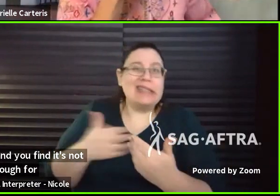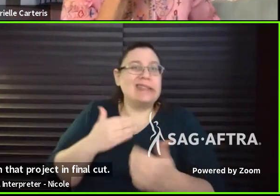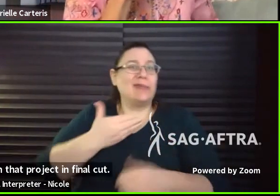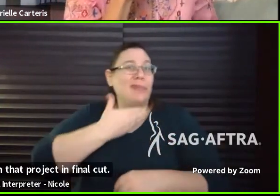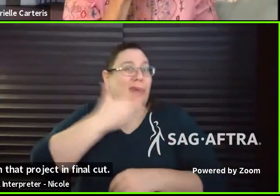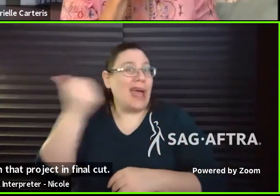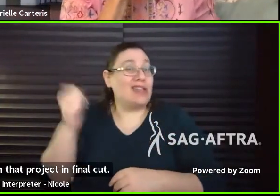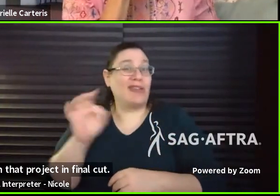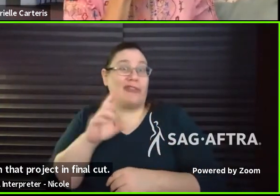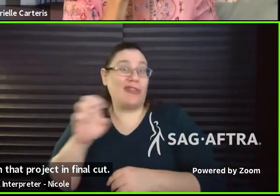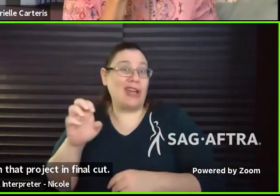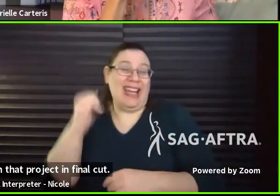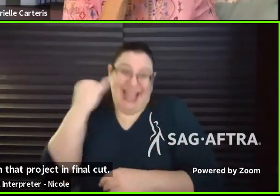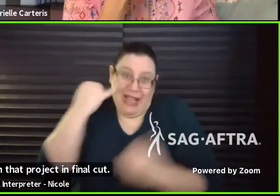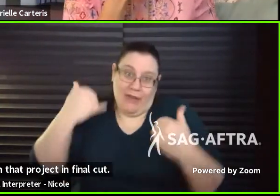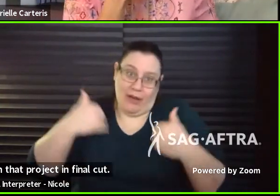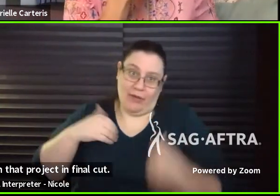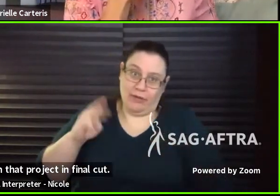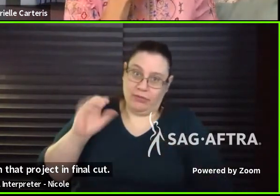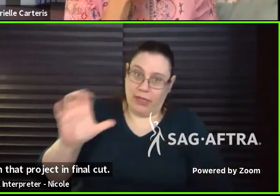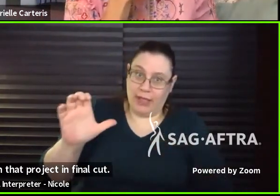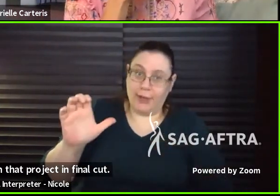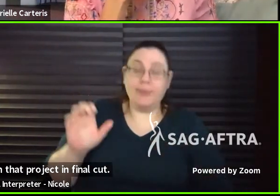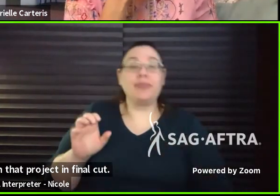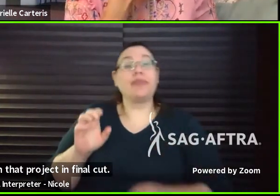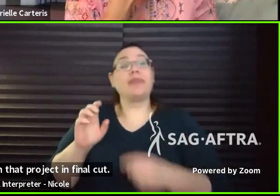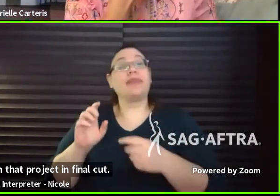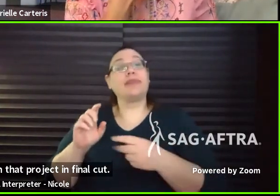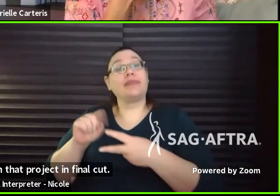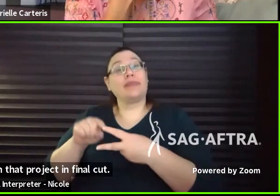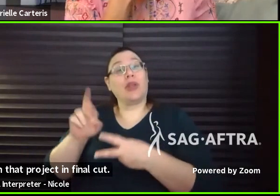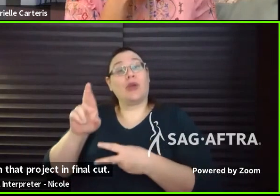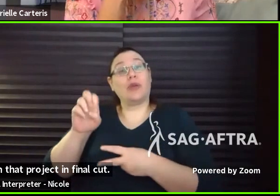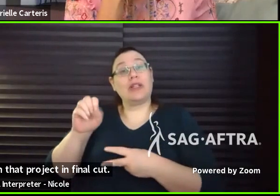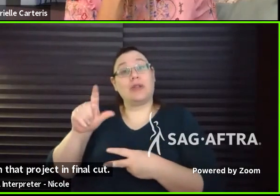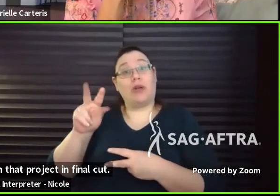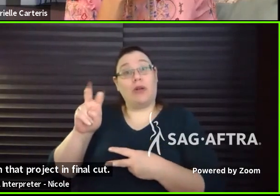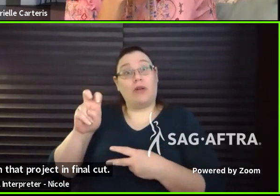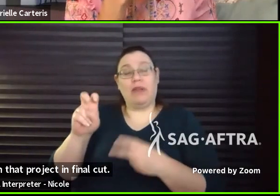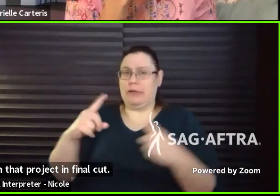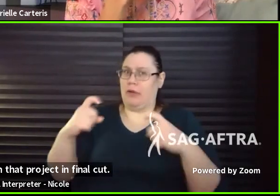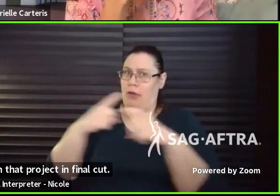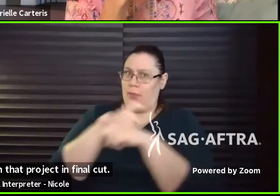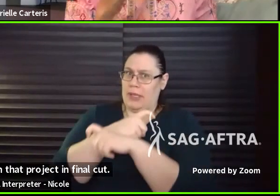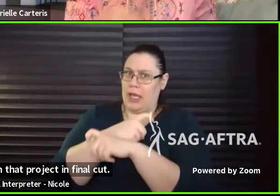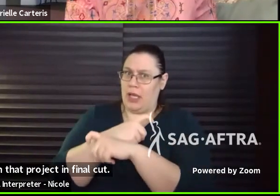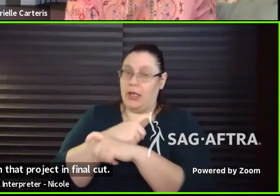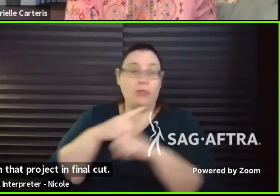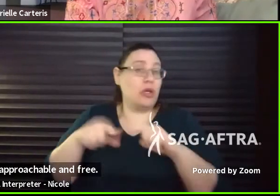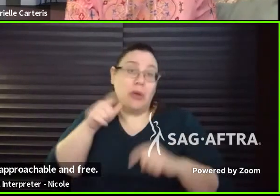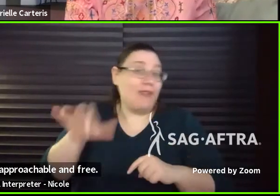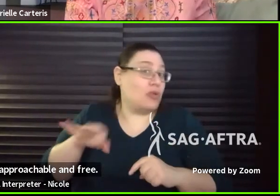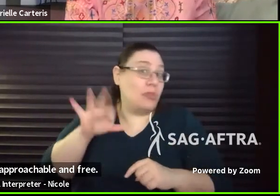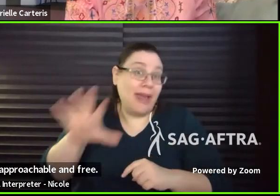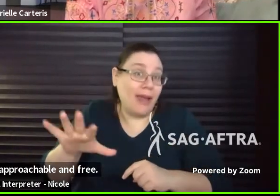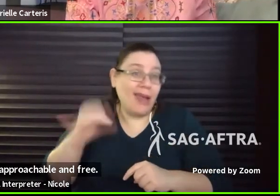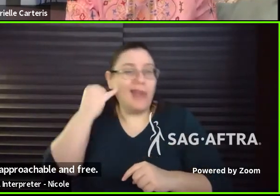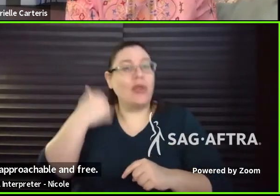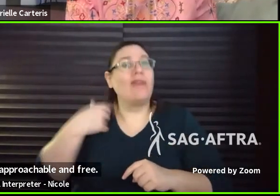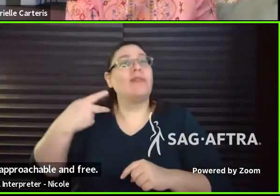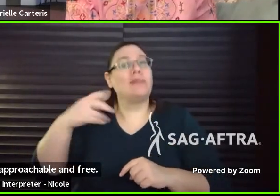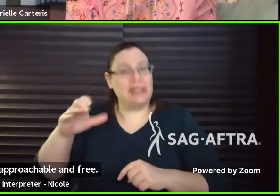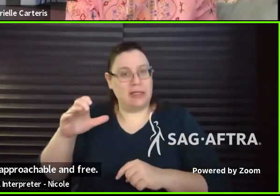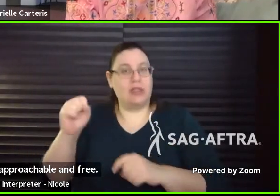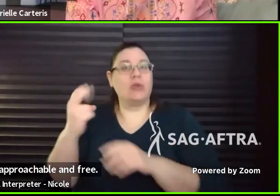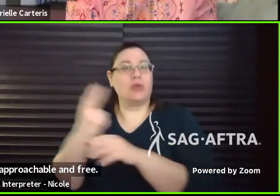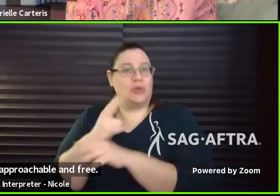Mac. Resolve is very, very complicated, but it is also free. So if you have a PC, you can work with it there.